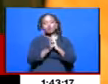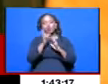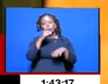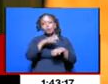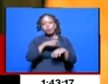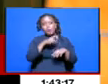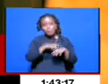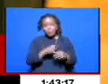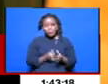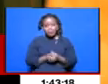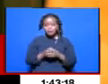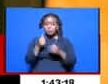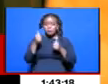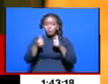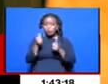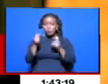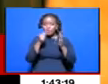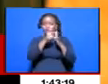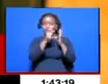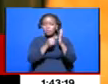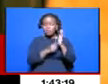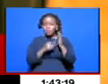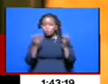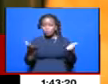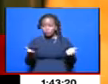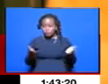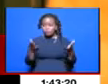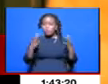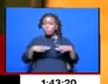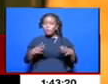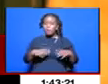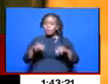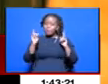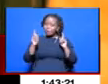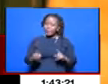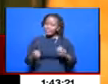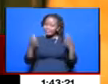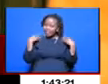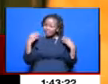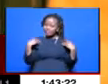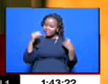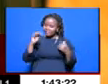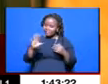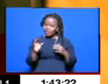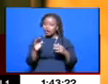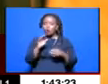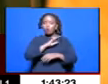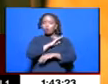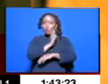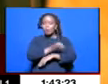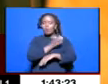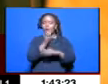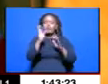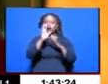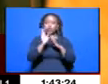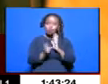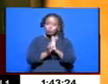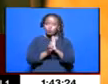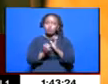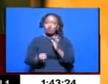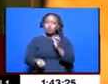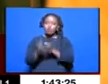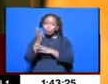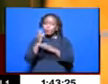which dictates that the people must exercise their primary constituent power to make a new constitution